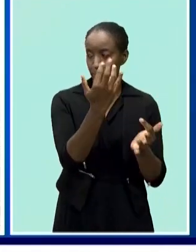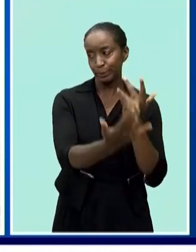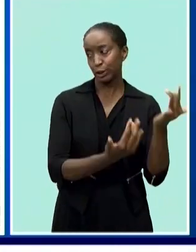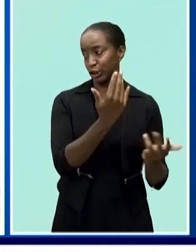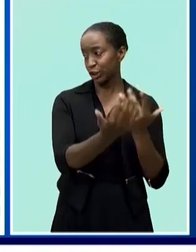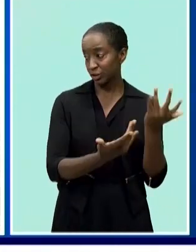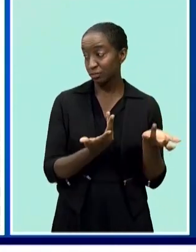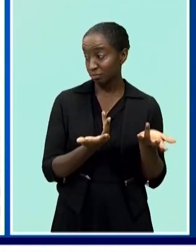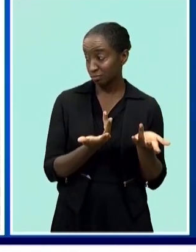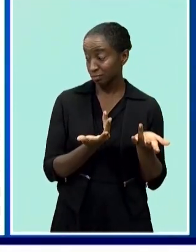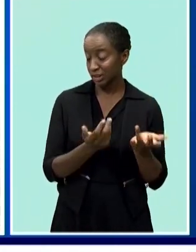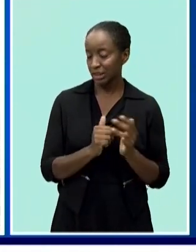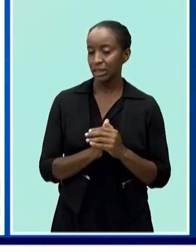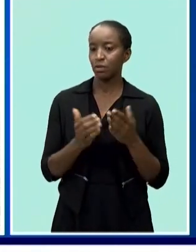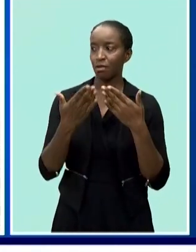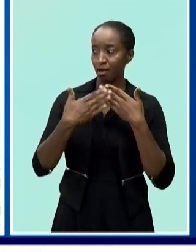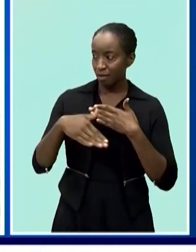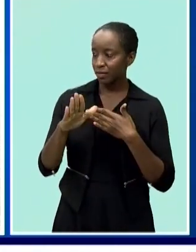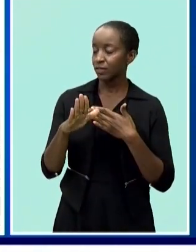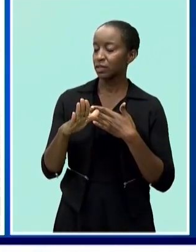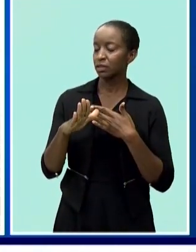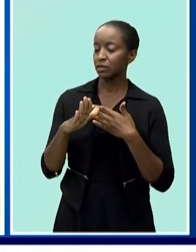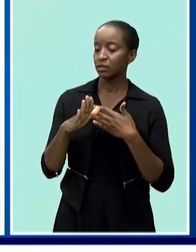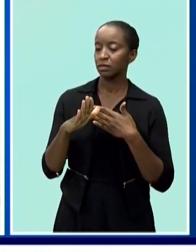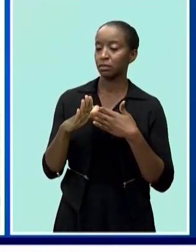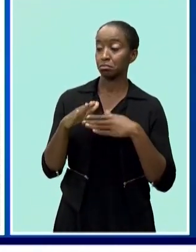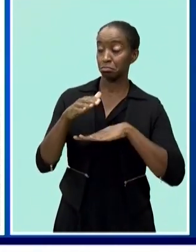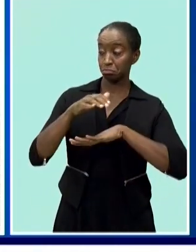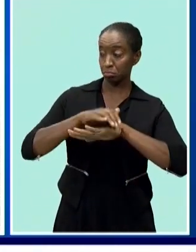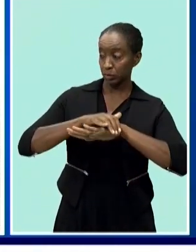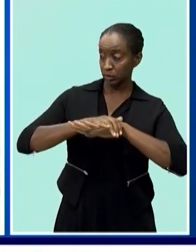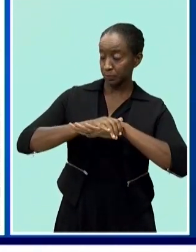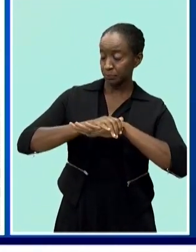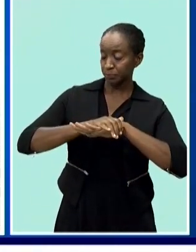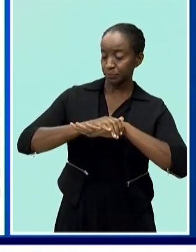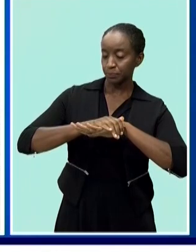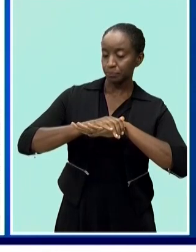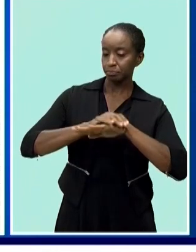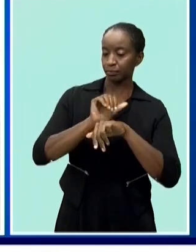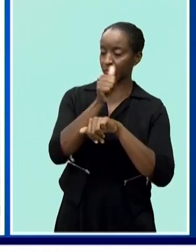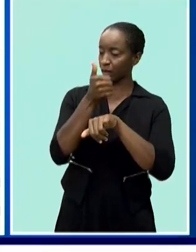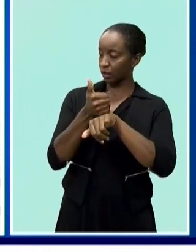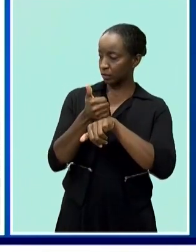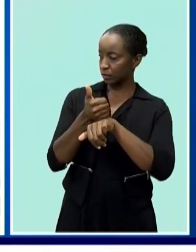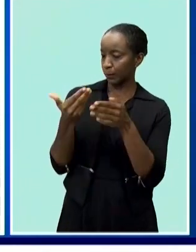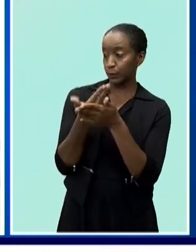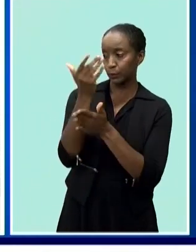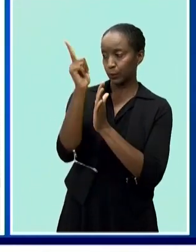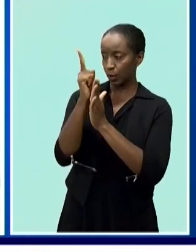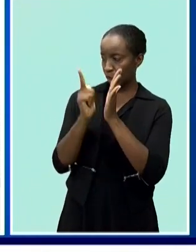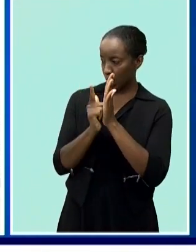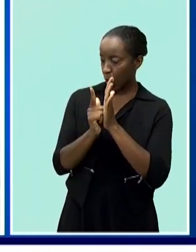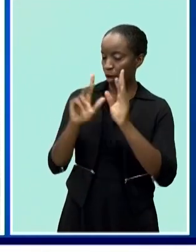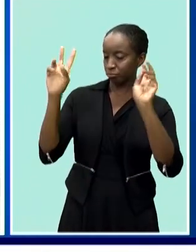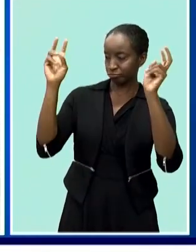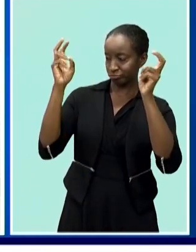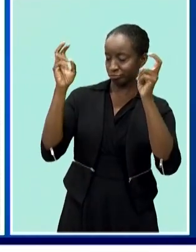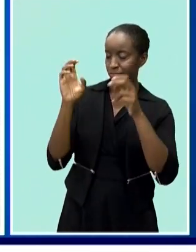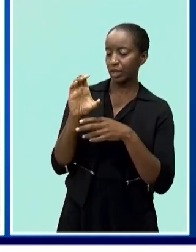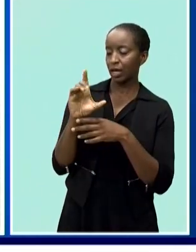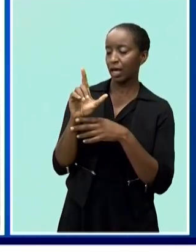coming out of that, the British, they implemented this legislation called Clear's